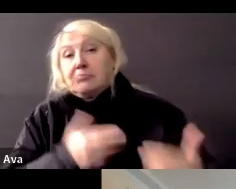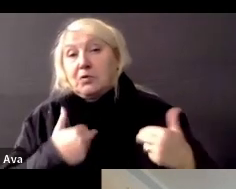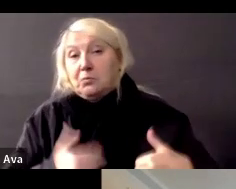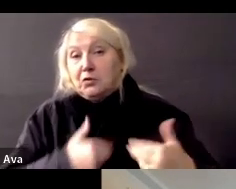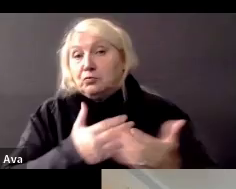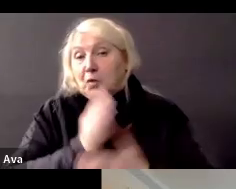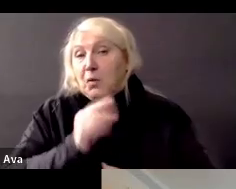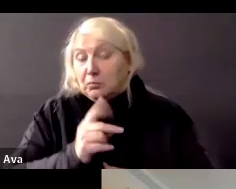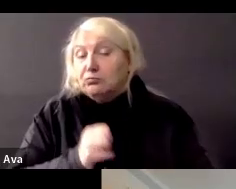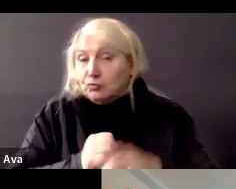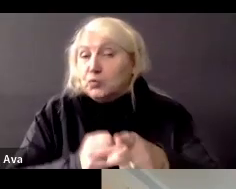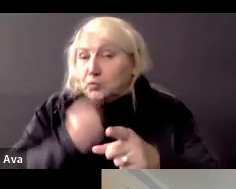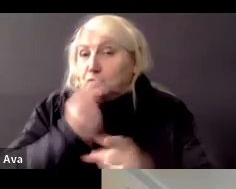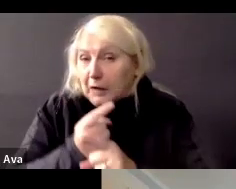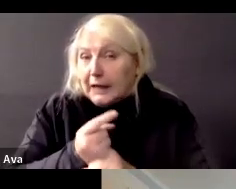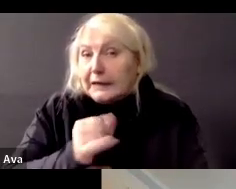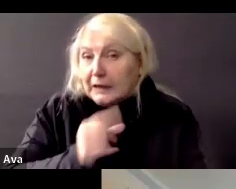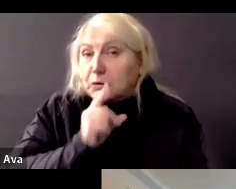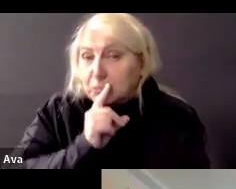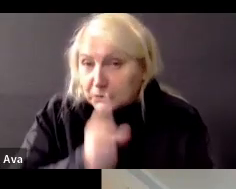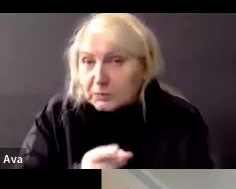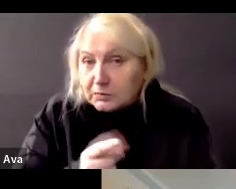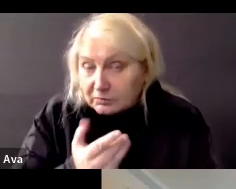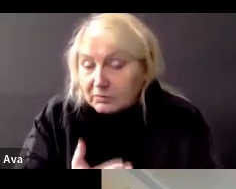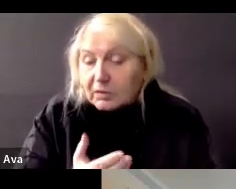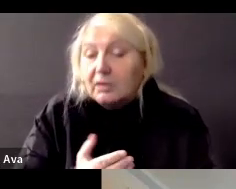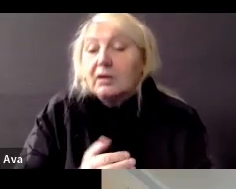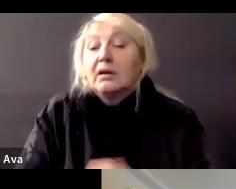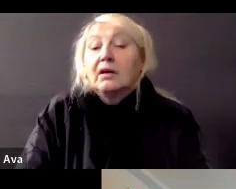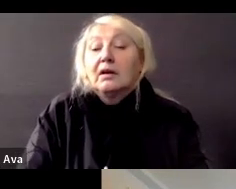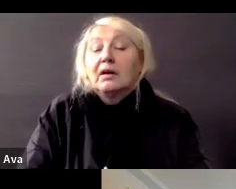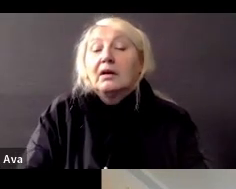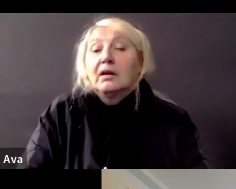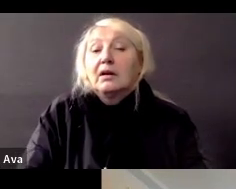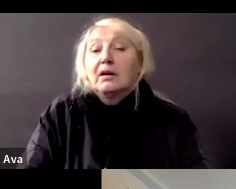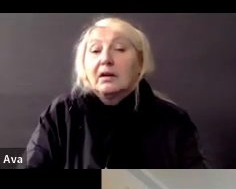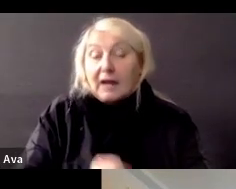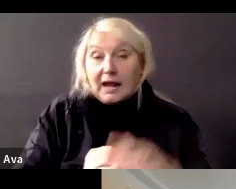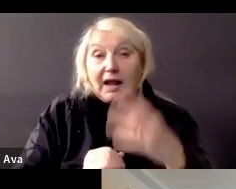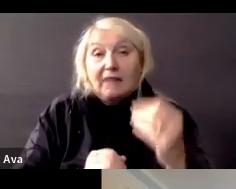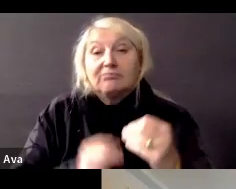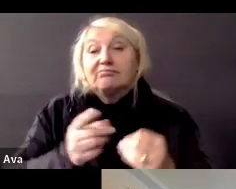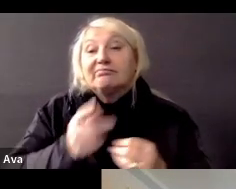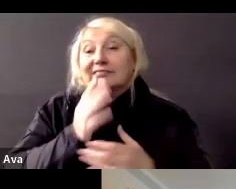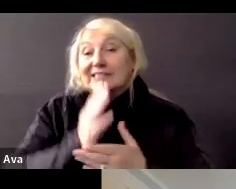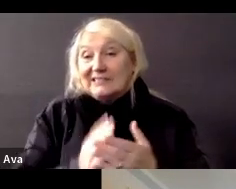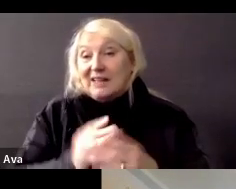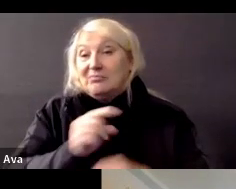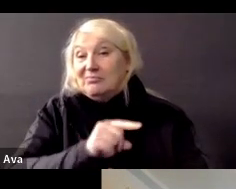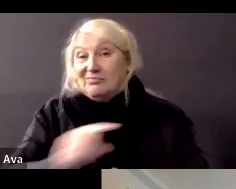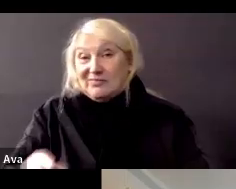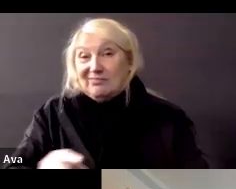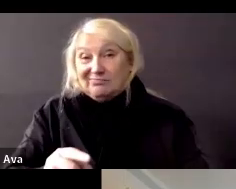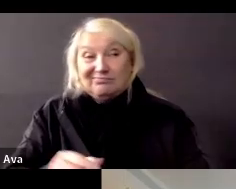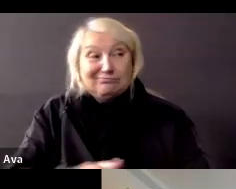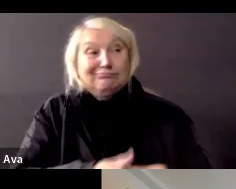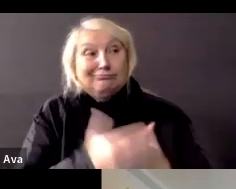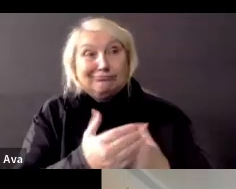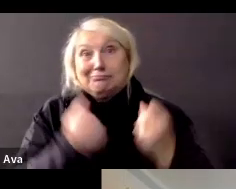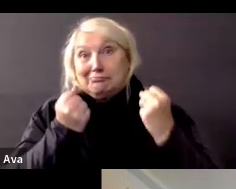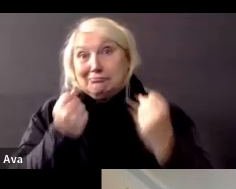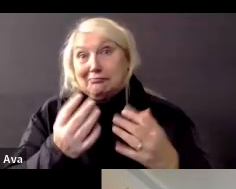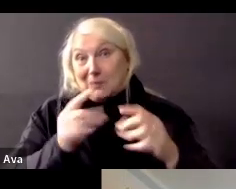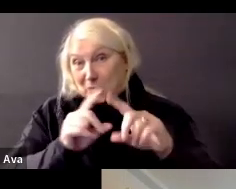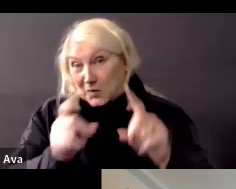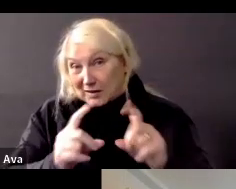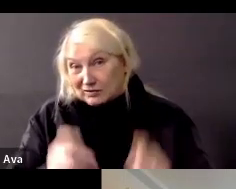we can. And I noticed from some of the questions that were submitted, many of the questions were asking